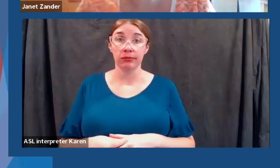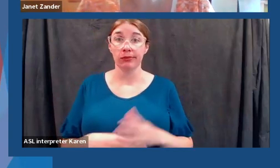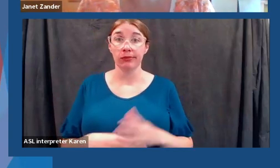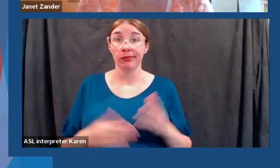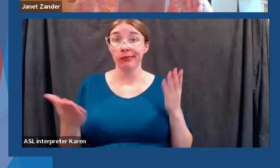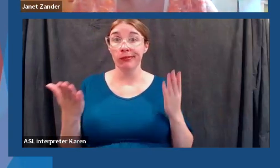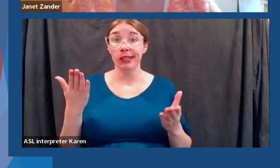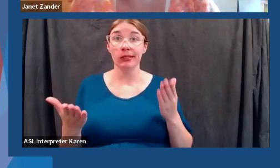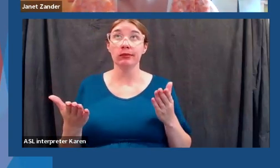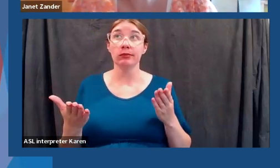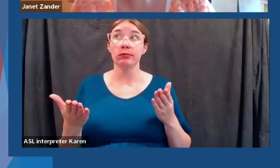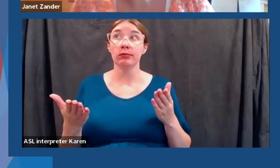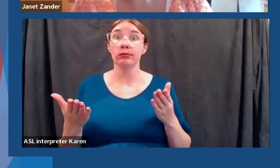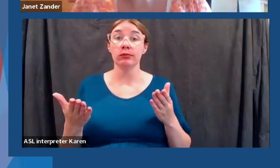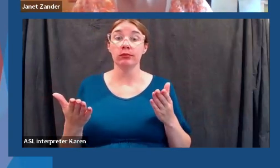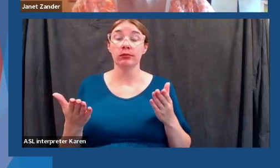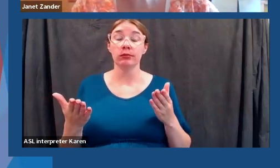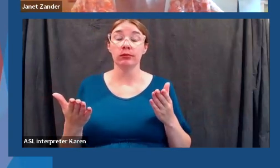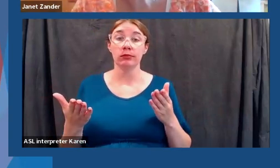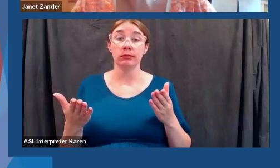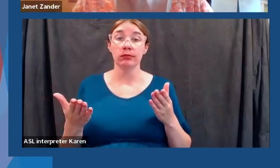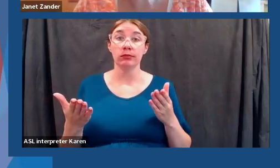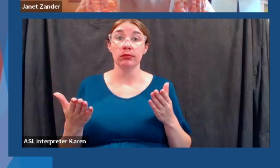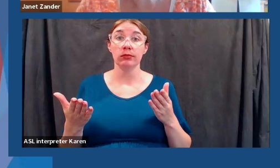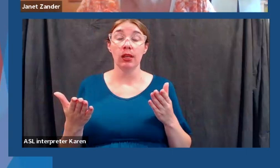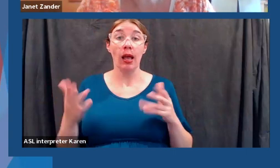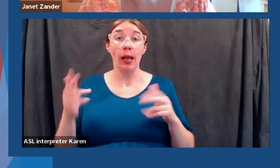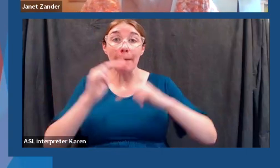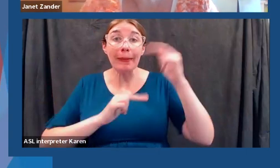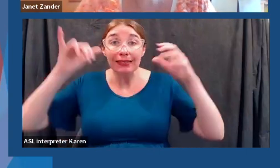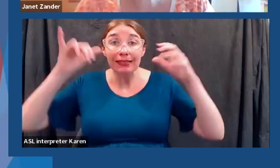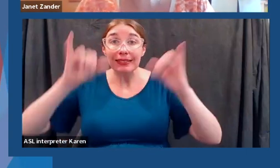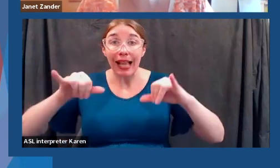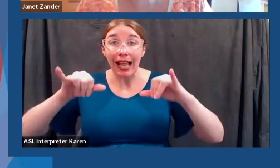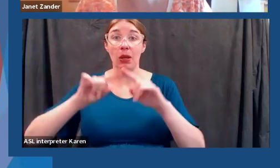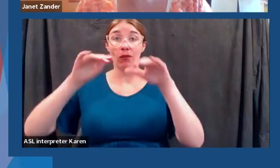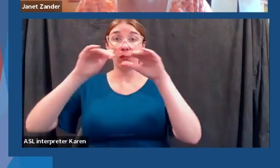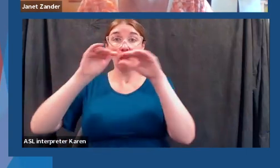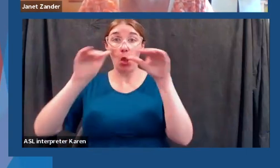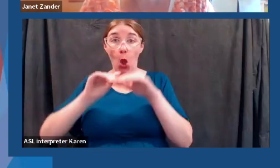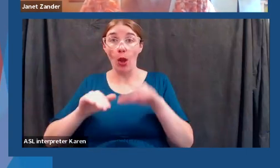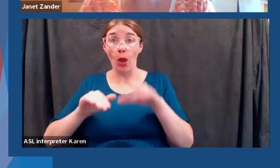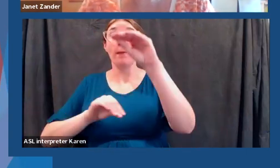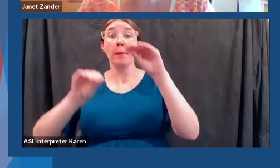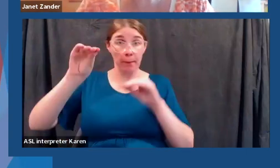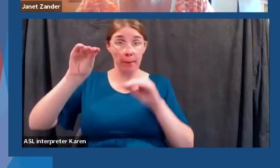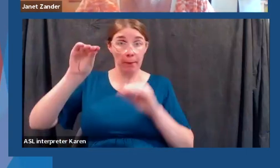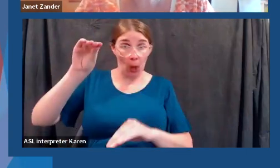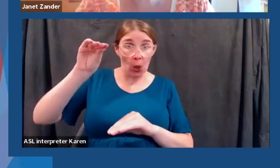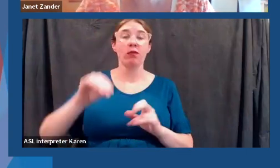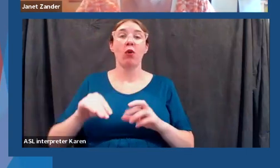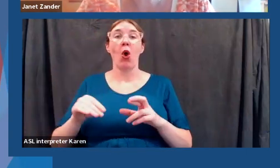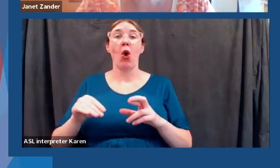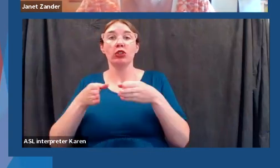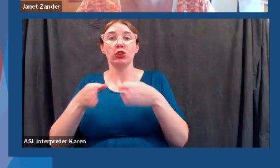moved, but they're just moved down to a new apartment building or across the street. Doesn't matter if it's a new mailing